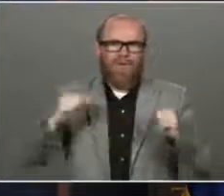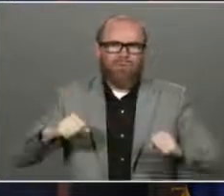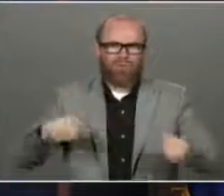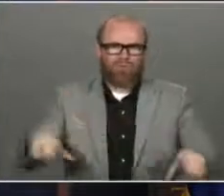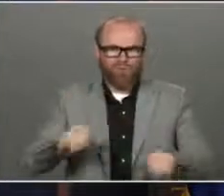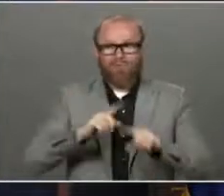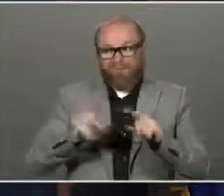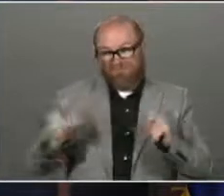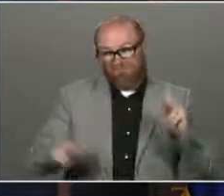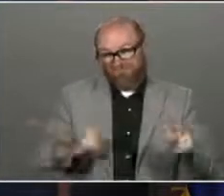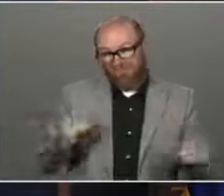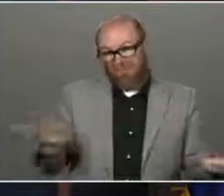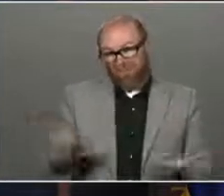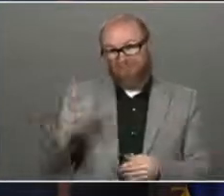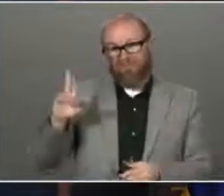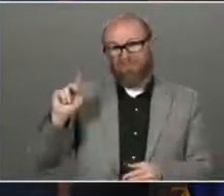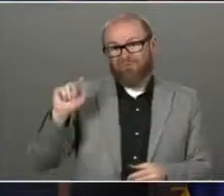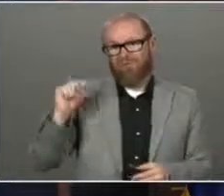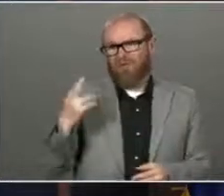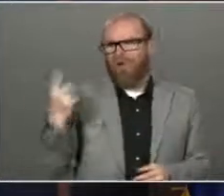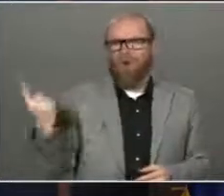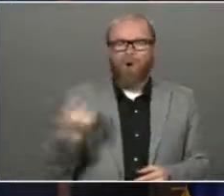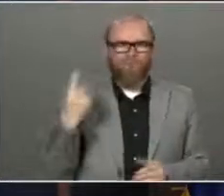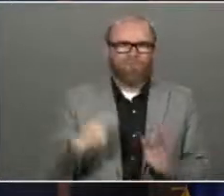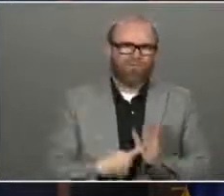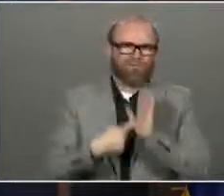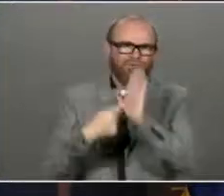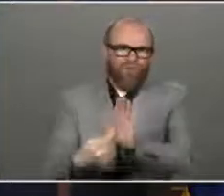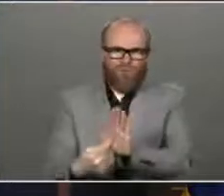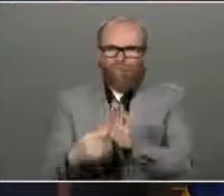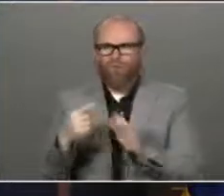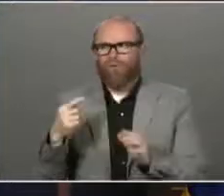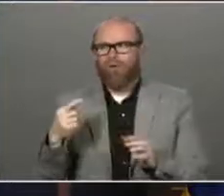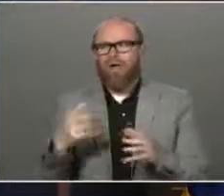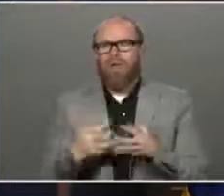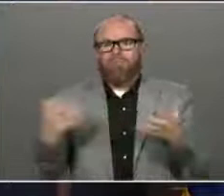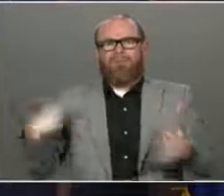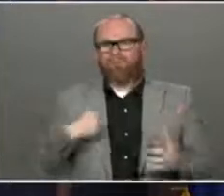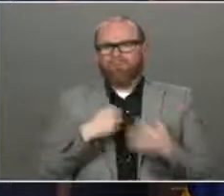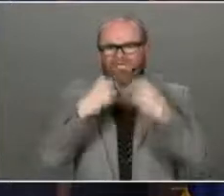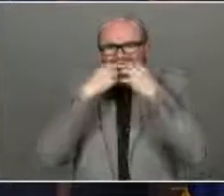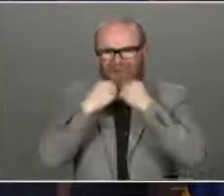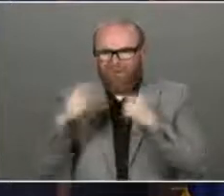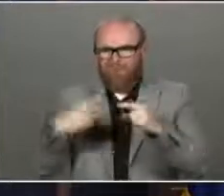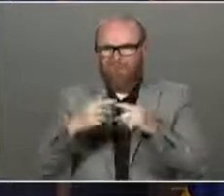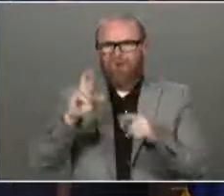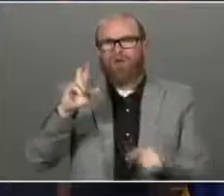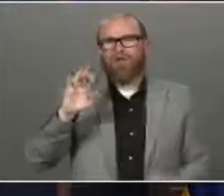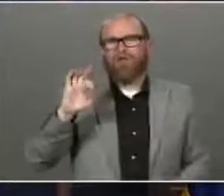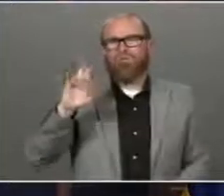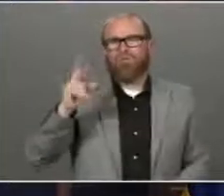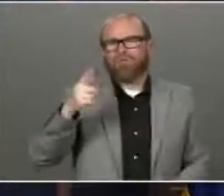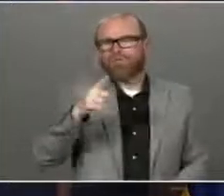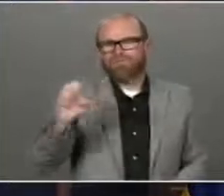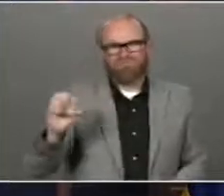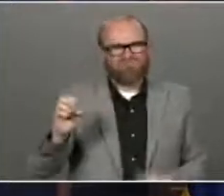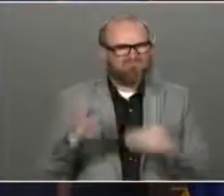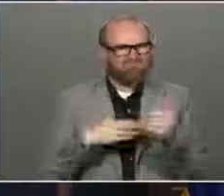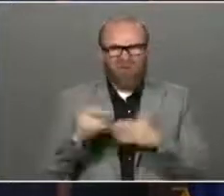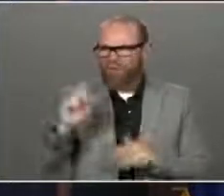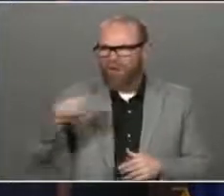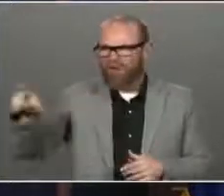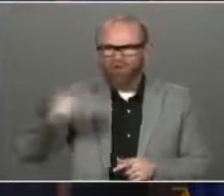have shown over and over and over again how much they care about refugees wherever they come from, whether it